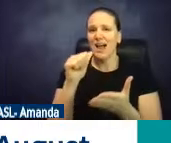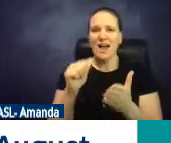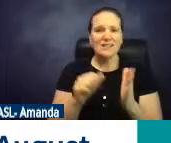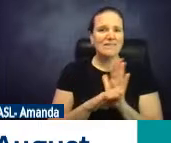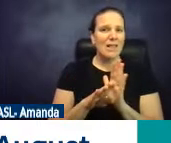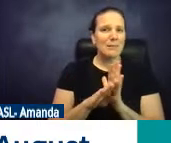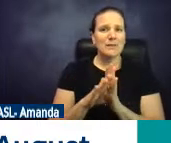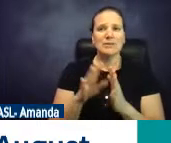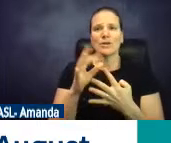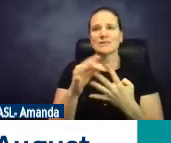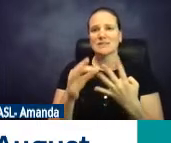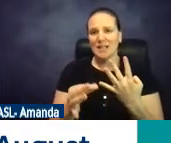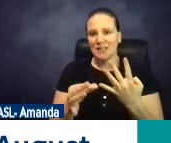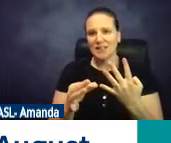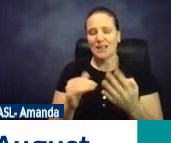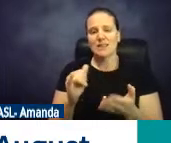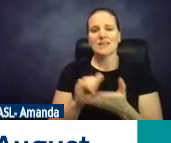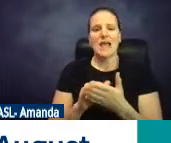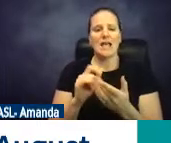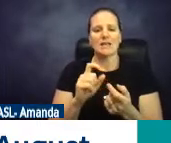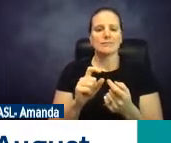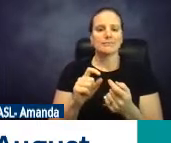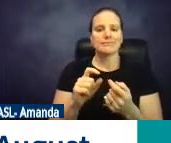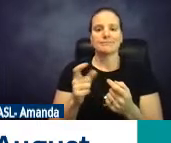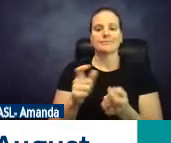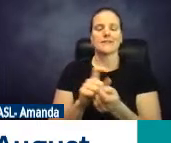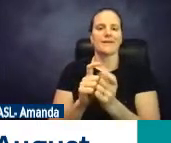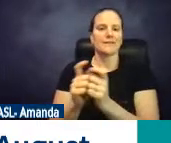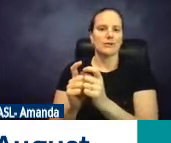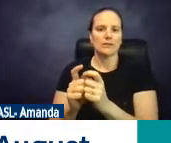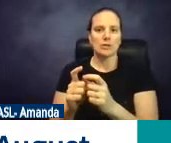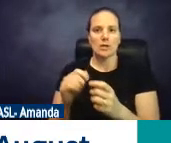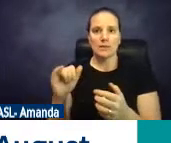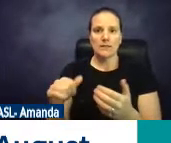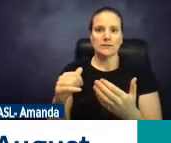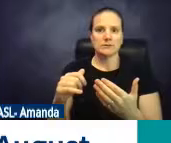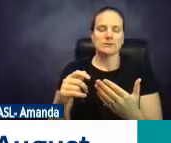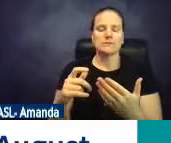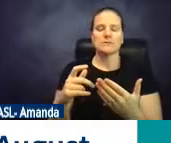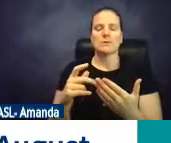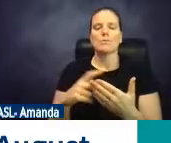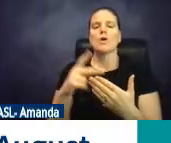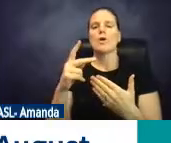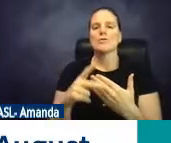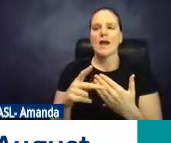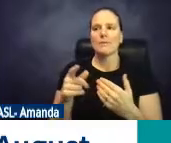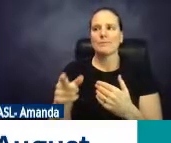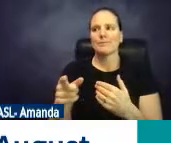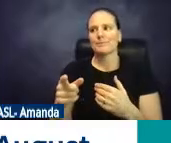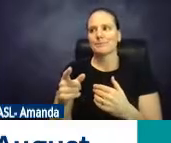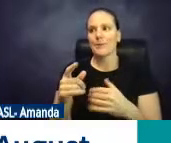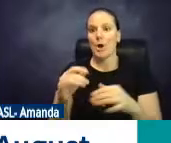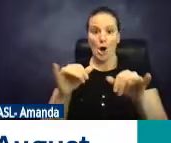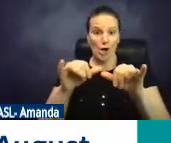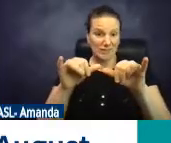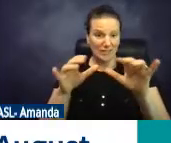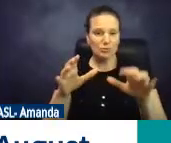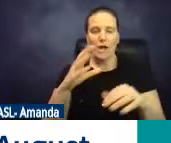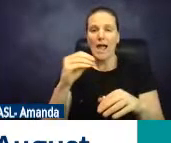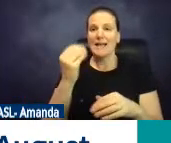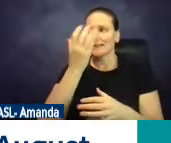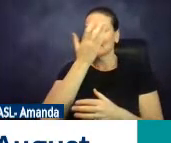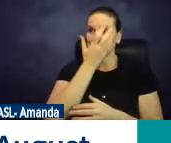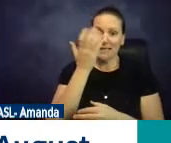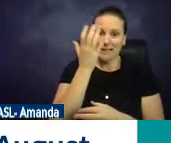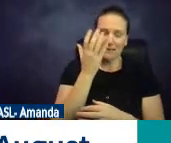a bridge type or configuration. Again, this is program-wide architecture and aesthetics, and it wasn't starting